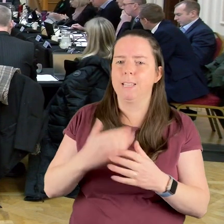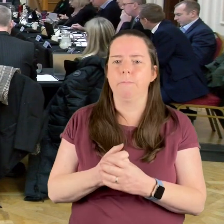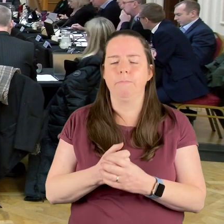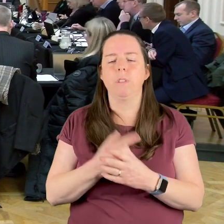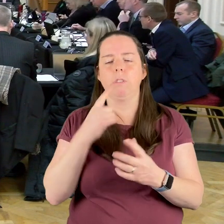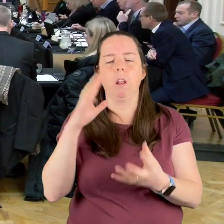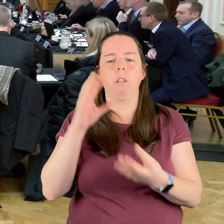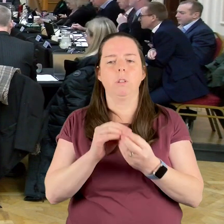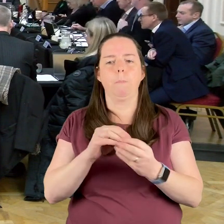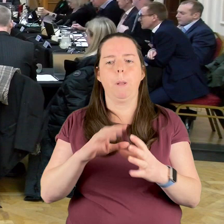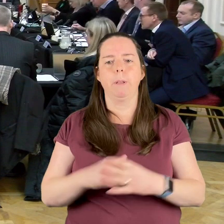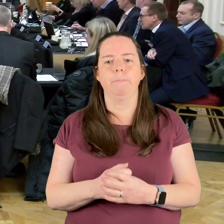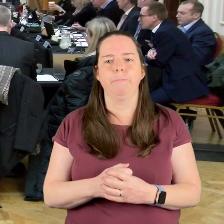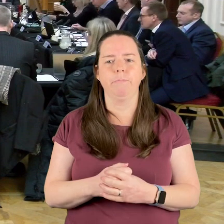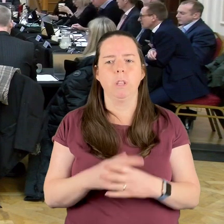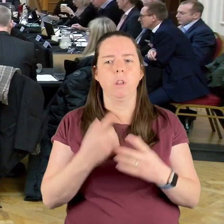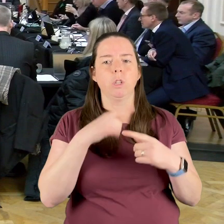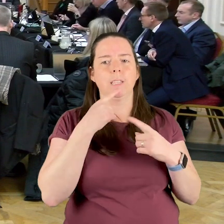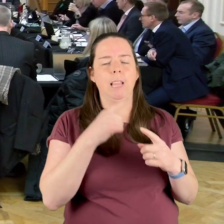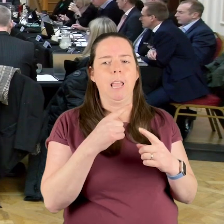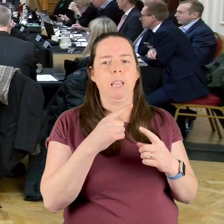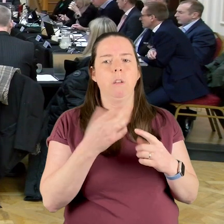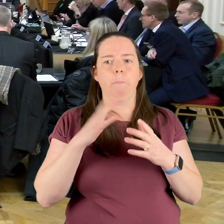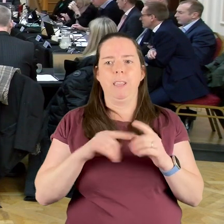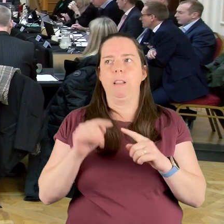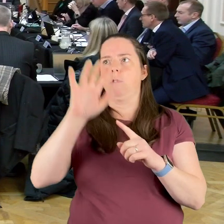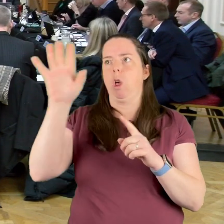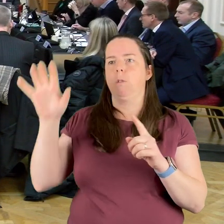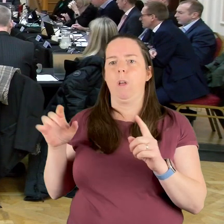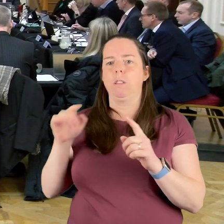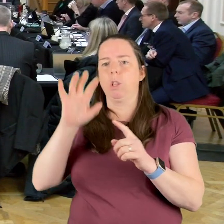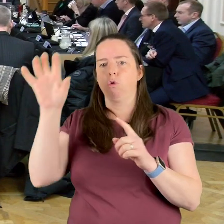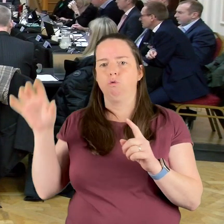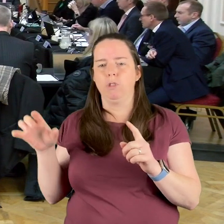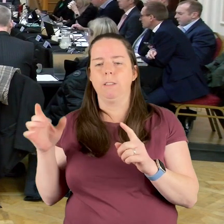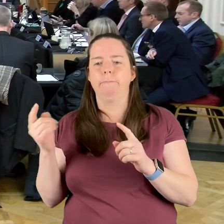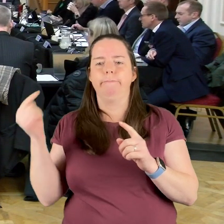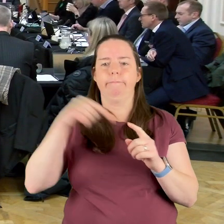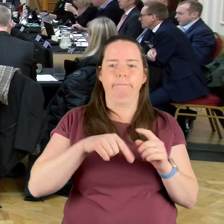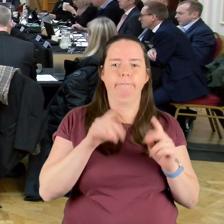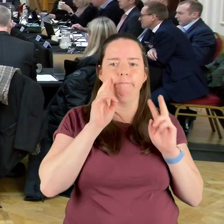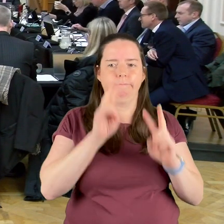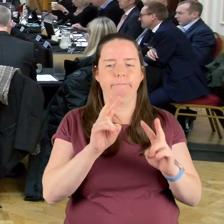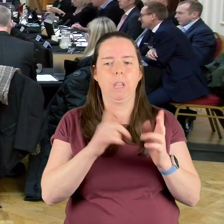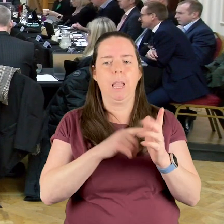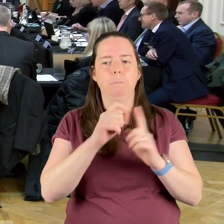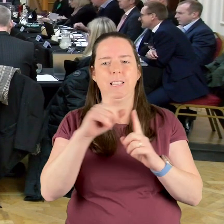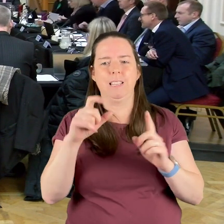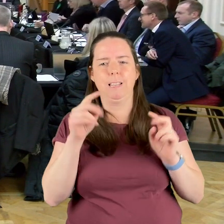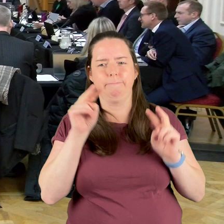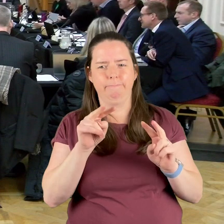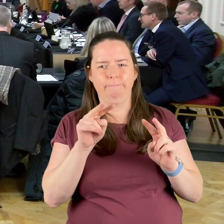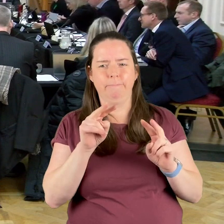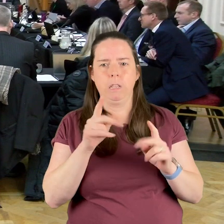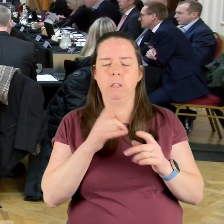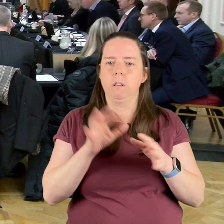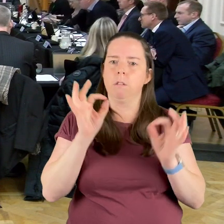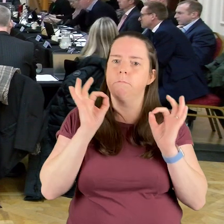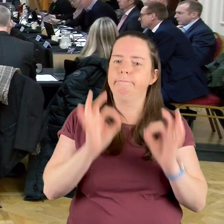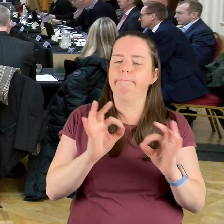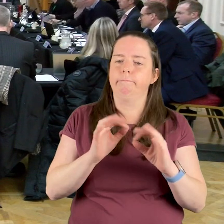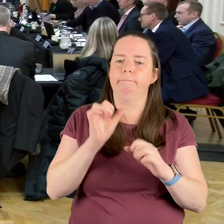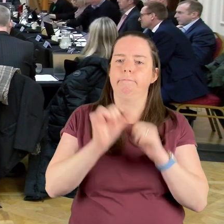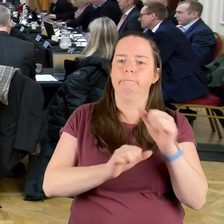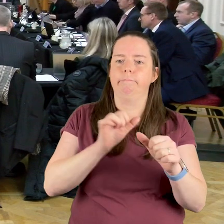to come in. Can we keep the comments very brief, please, and then I'll sum up? So just to say, having come from somewhere else in the country, actually